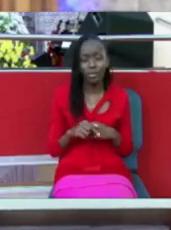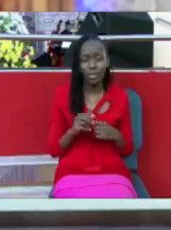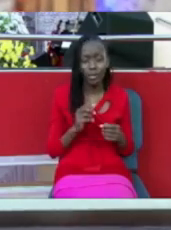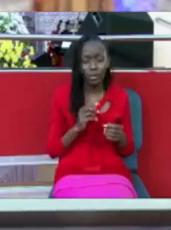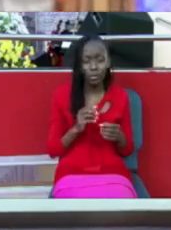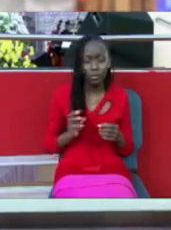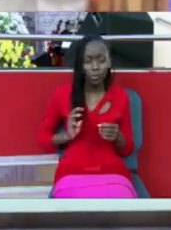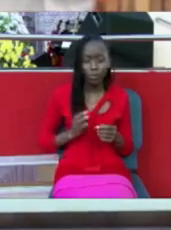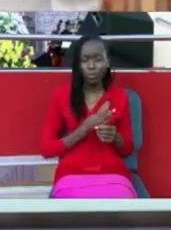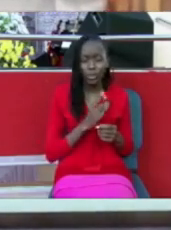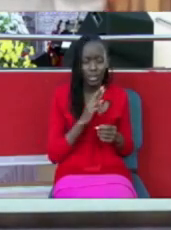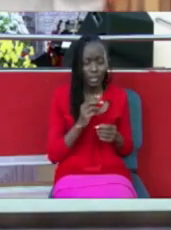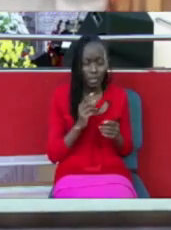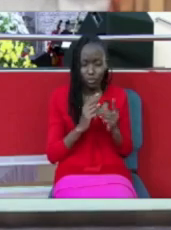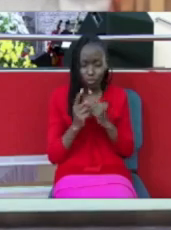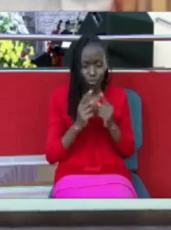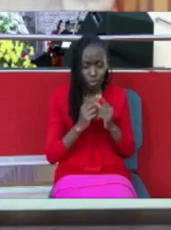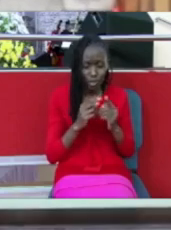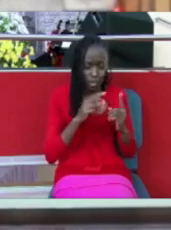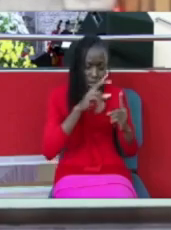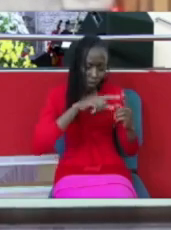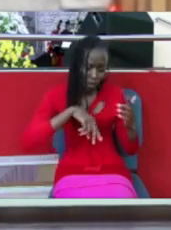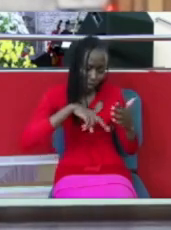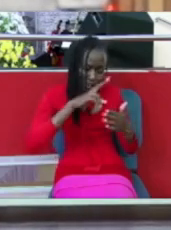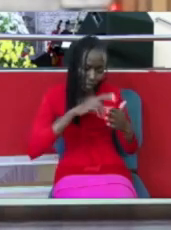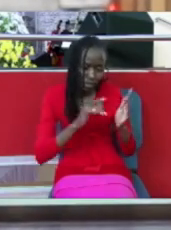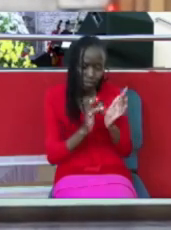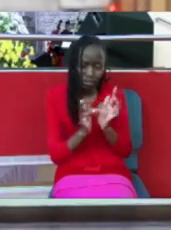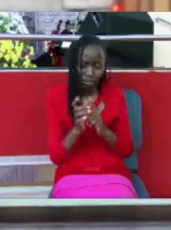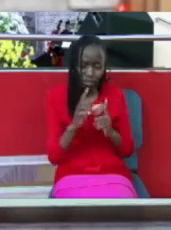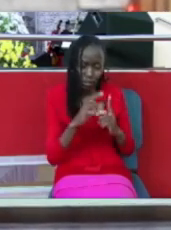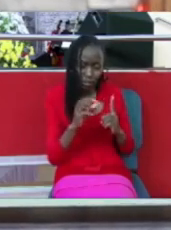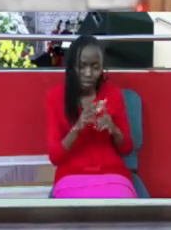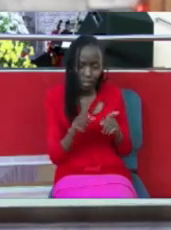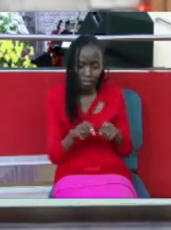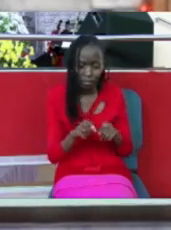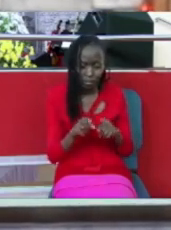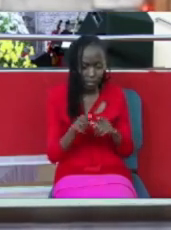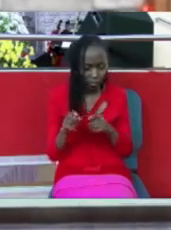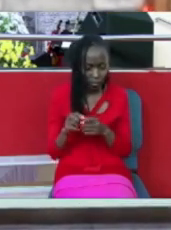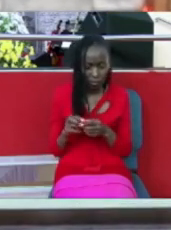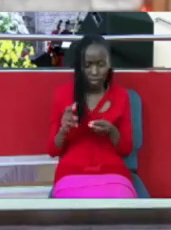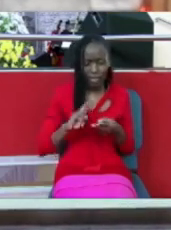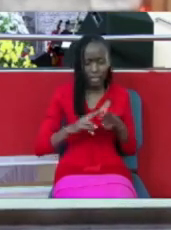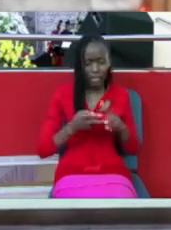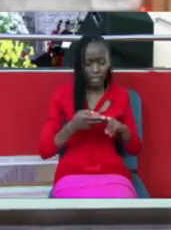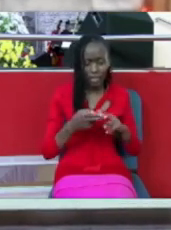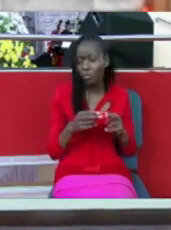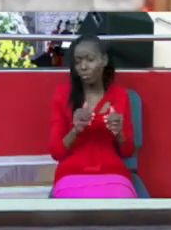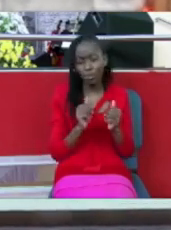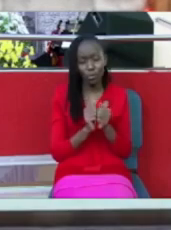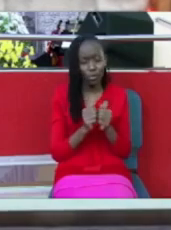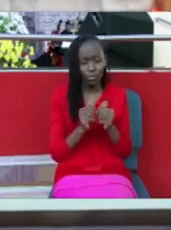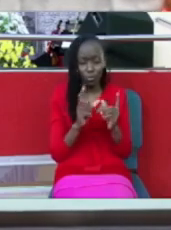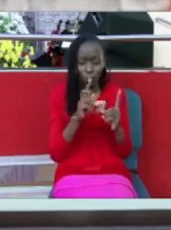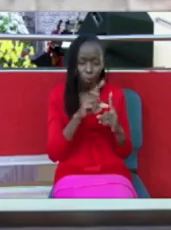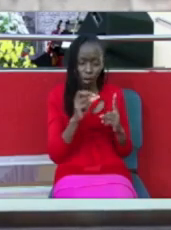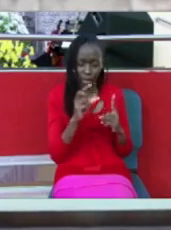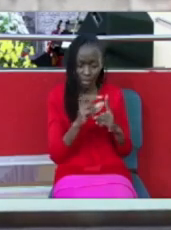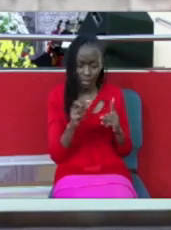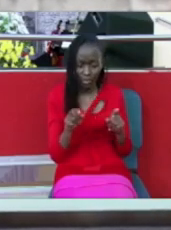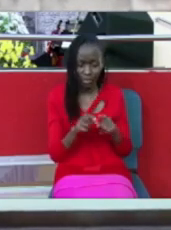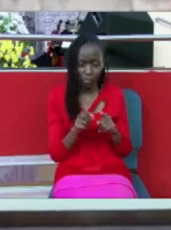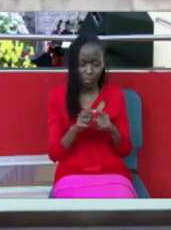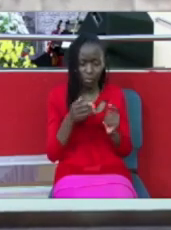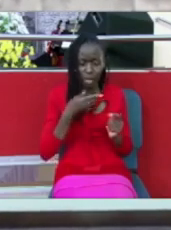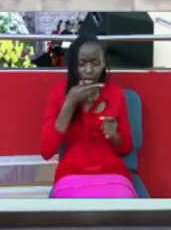about reading the word. Tunazungumzia kuhusu kusoma. We are talking about relating with the word. Tunazungumzia kuhusu kuhusiana. We are talking about responding to the word. Tunazungumzia